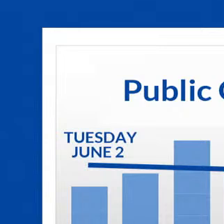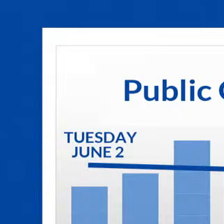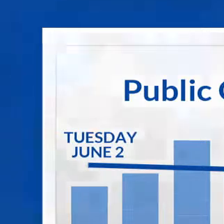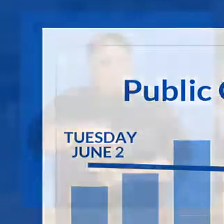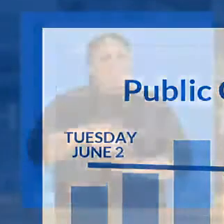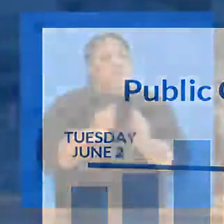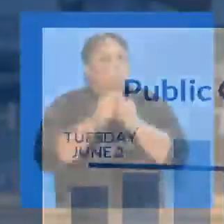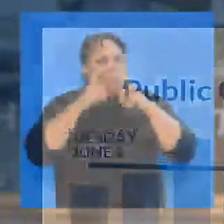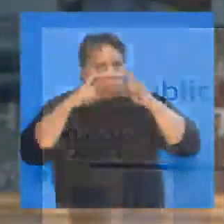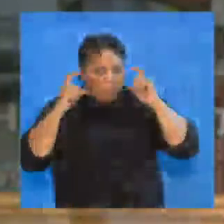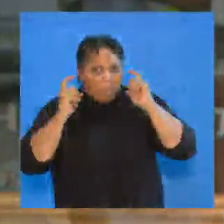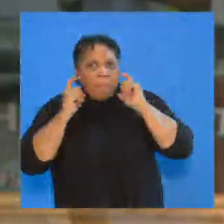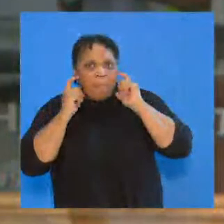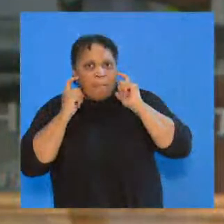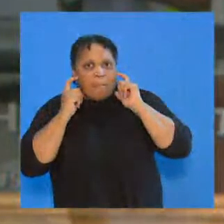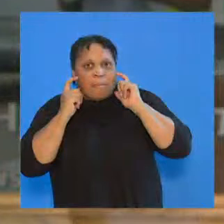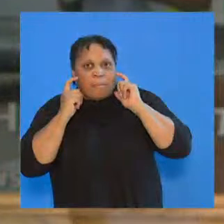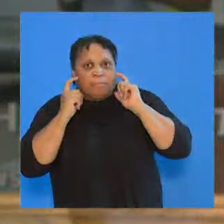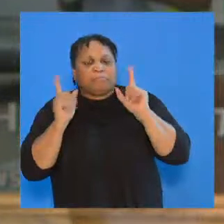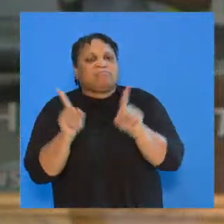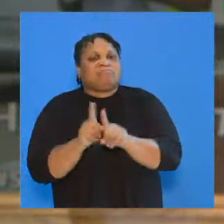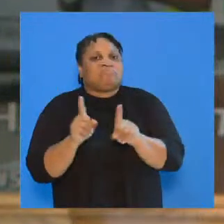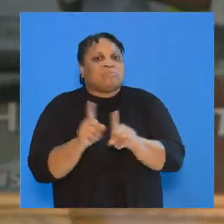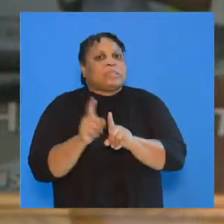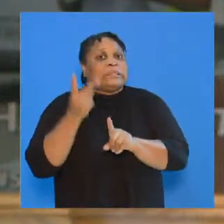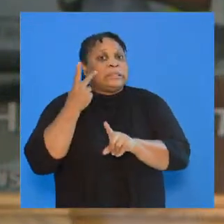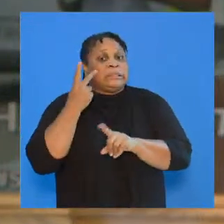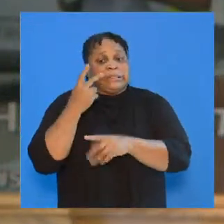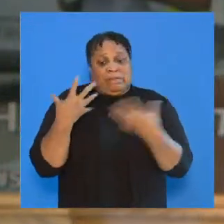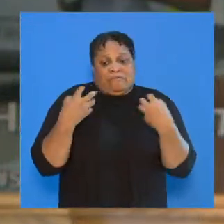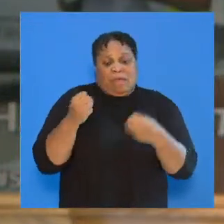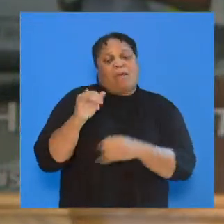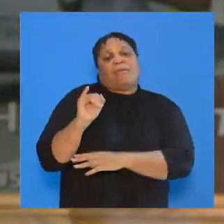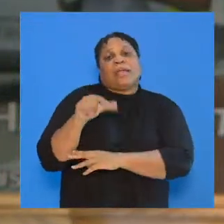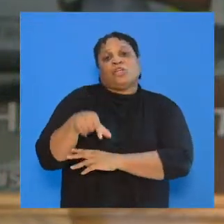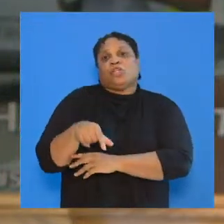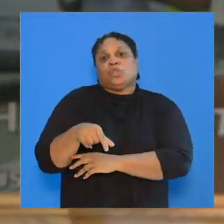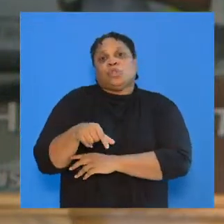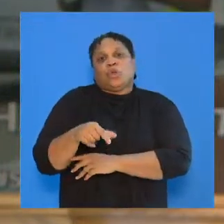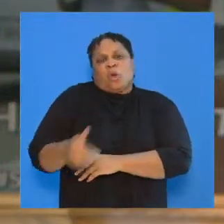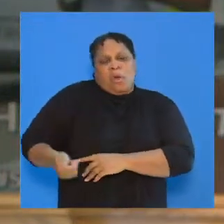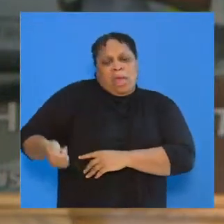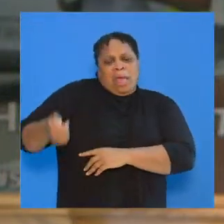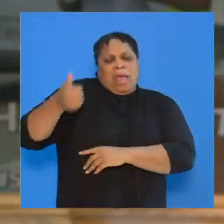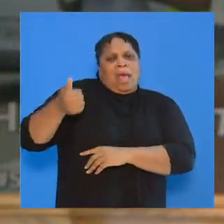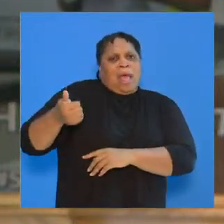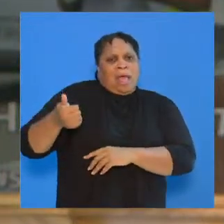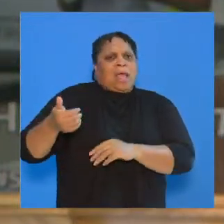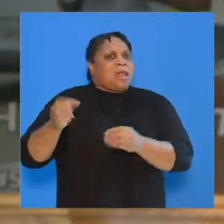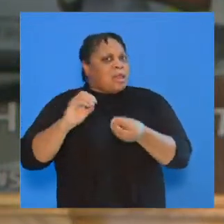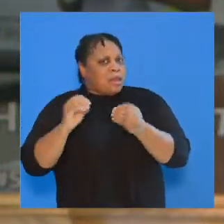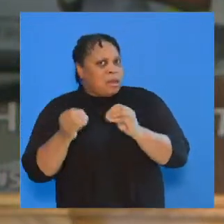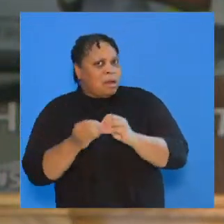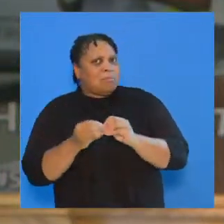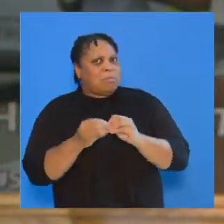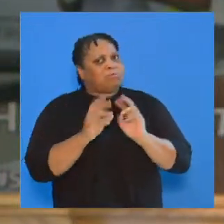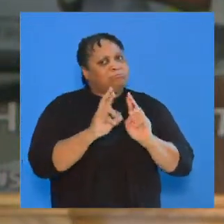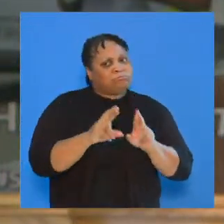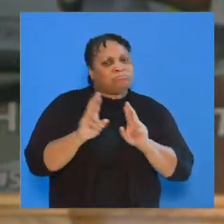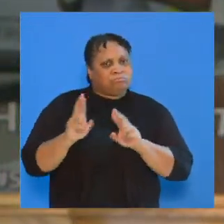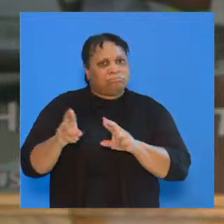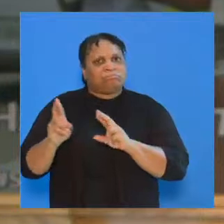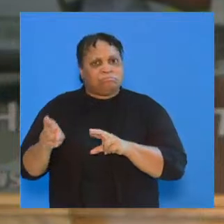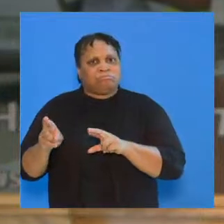people. We can also see from Health IQ that a higher number of persons are reporting